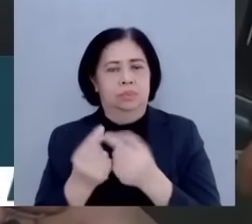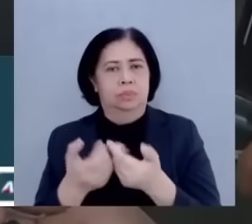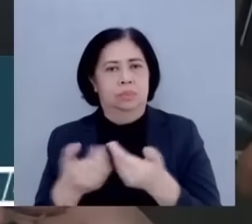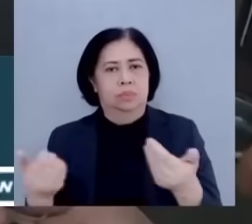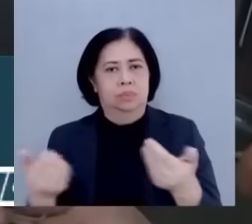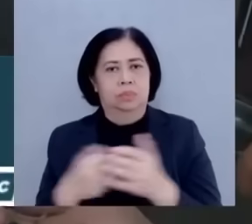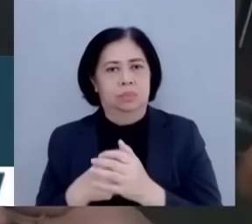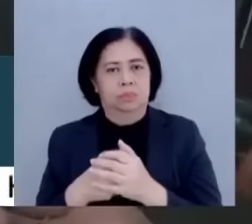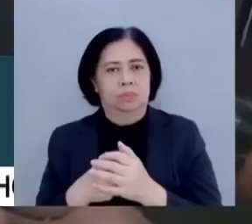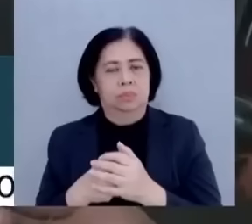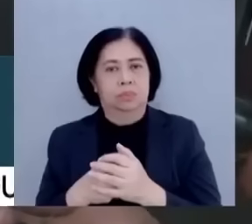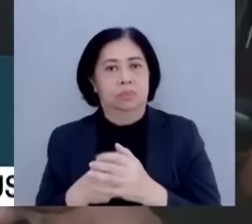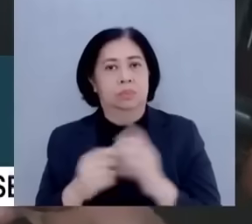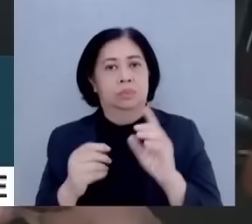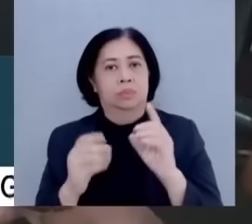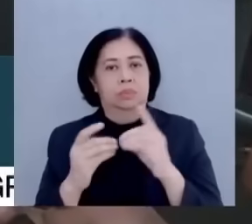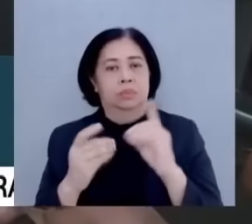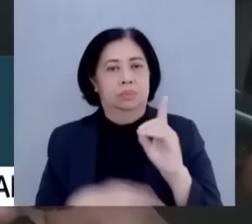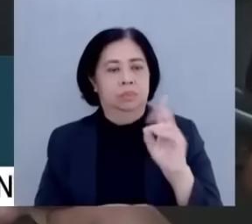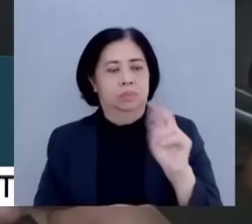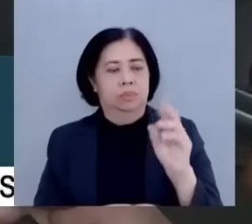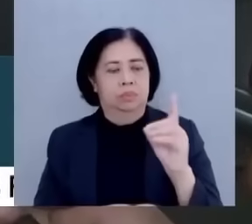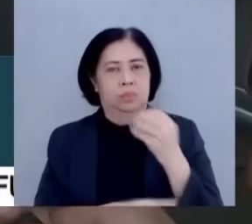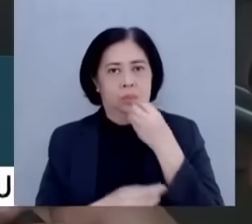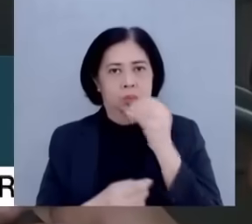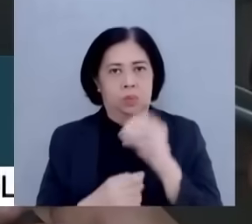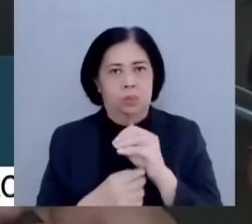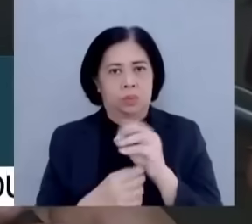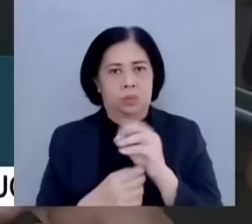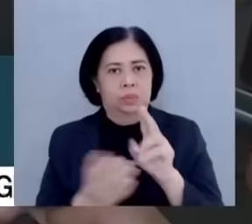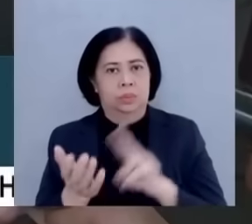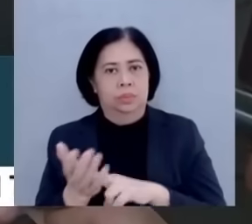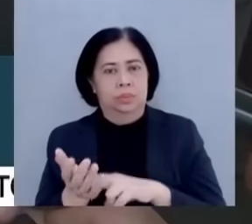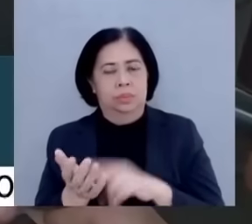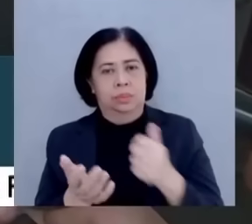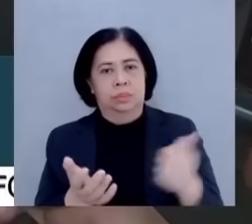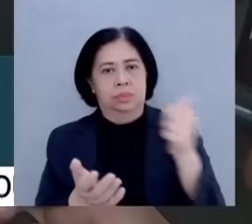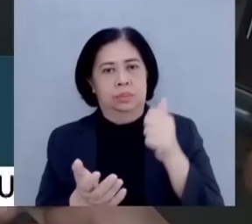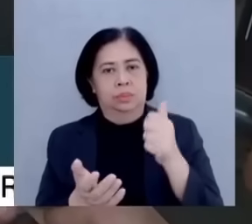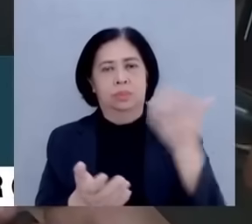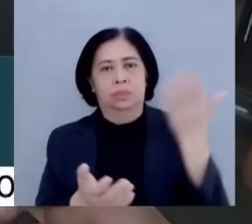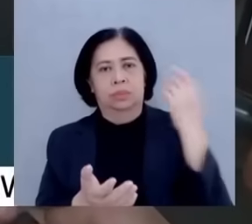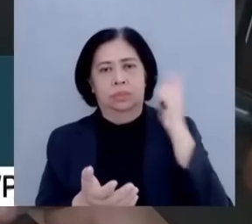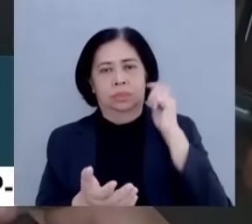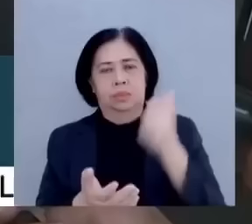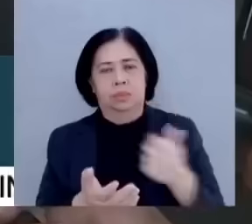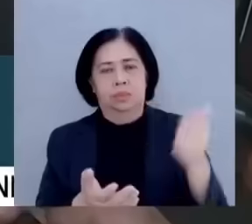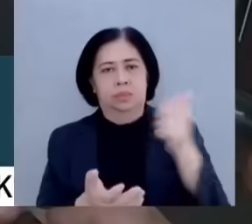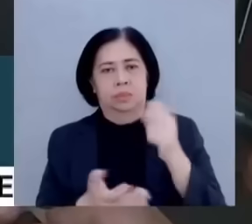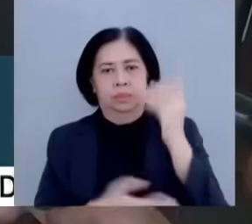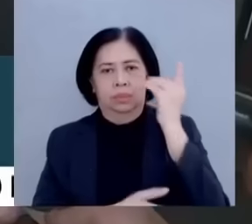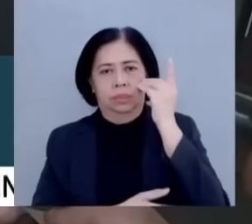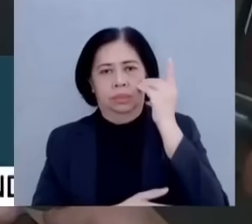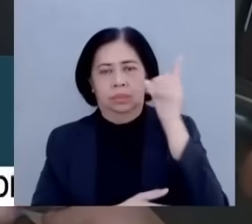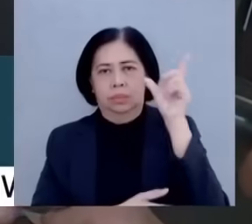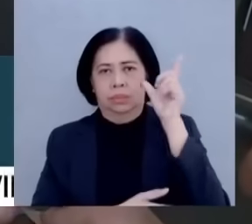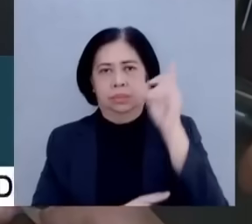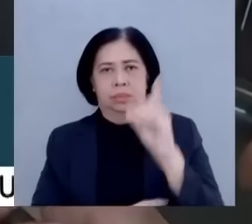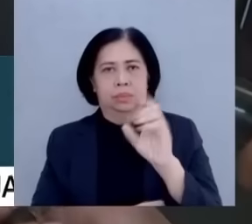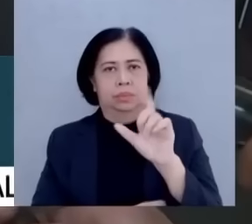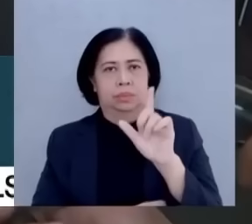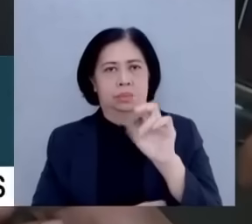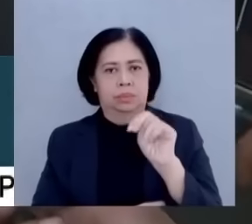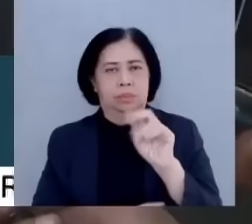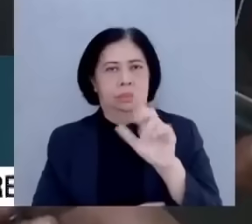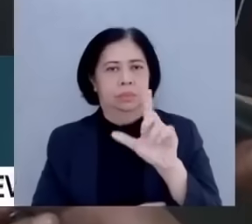of the Department of National Defense Order signed by Secretary, former Secretary Delphine Lorenzana dated